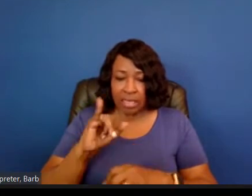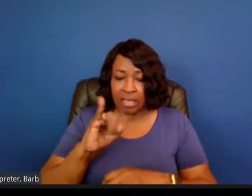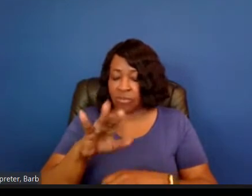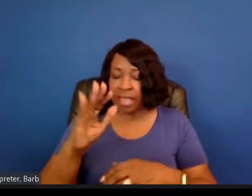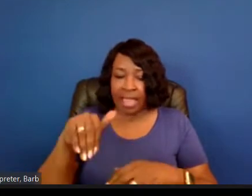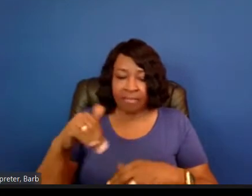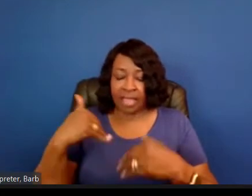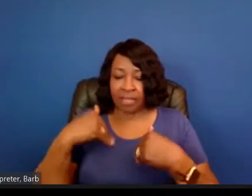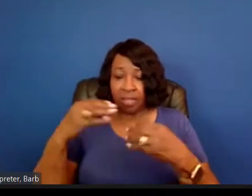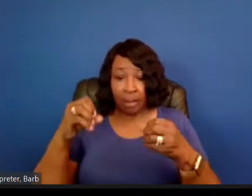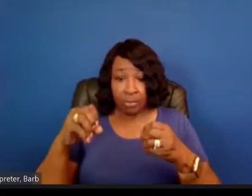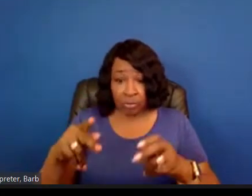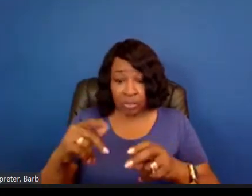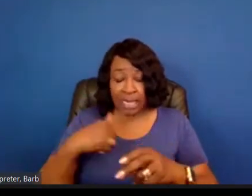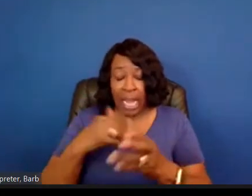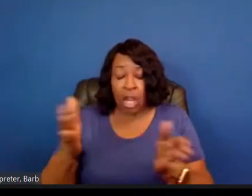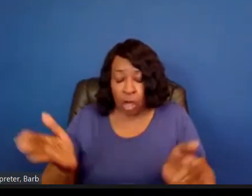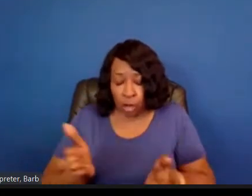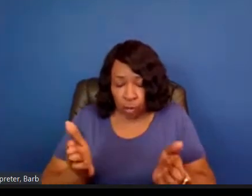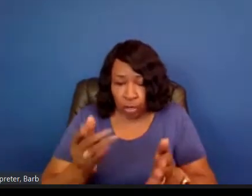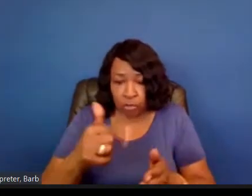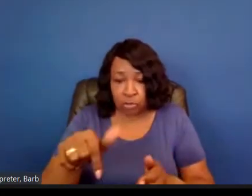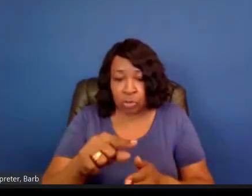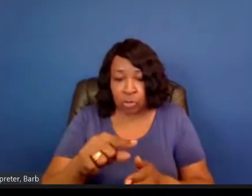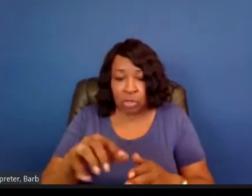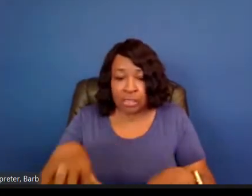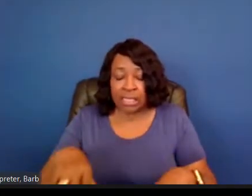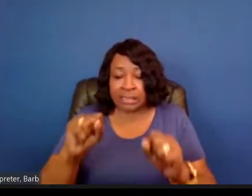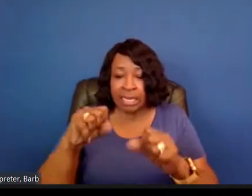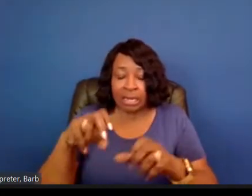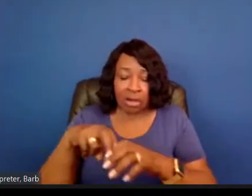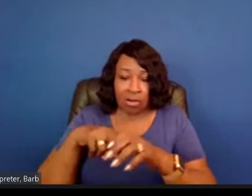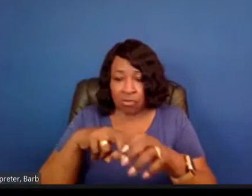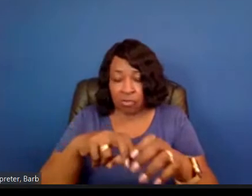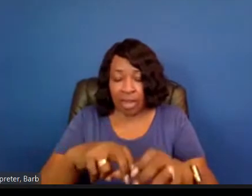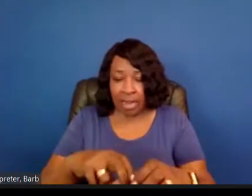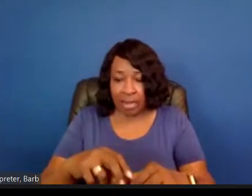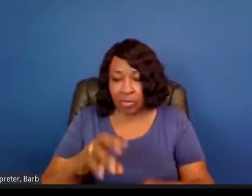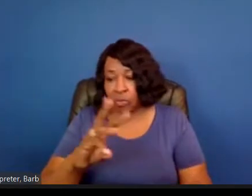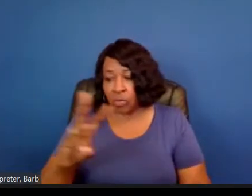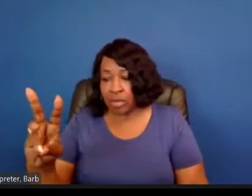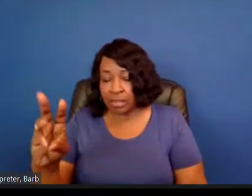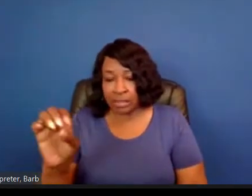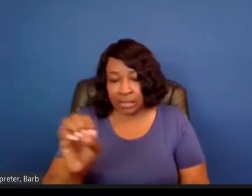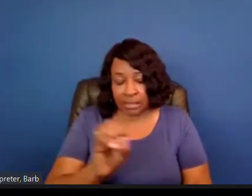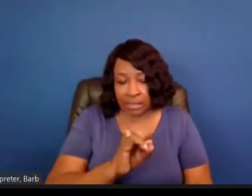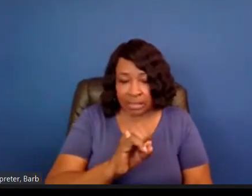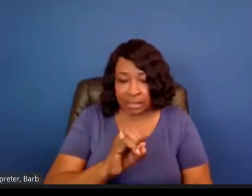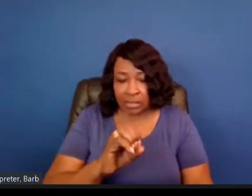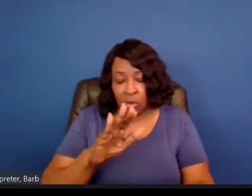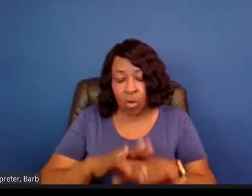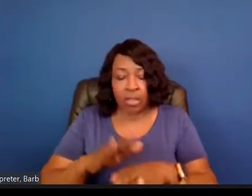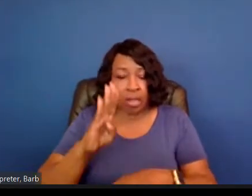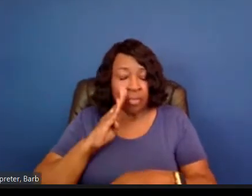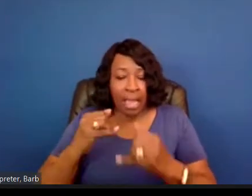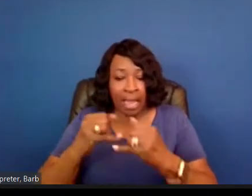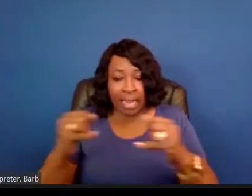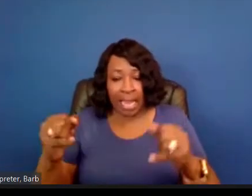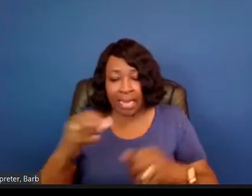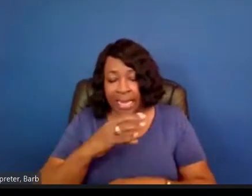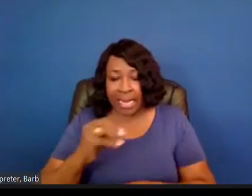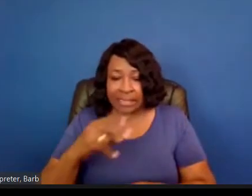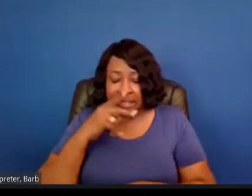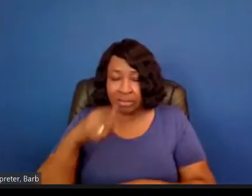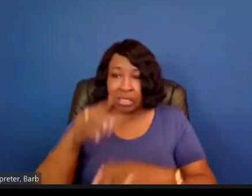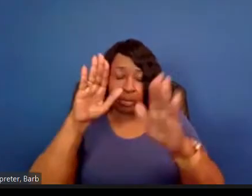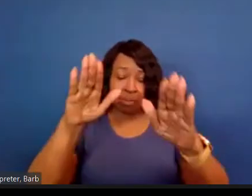opportunity to do so, I encourage you to all take a train ride west or eastbound along the Brown Line and see this amazing